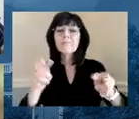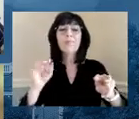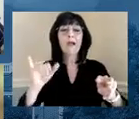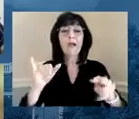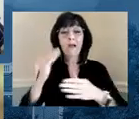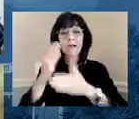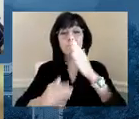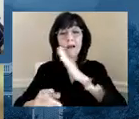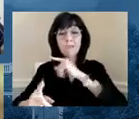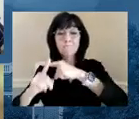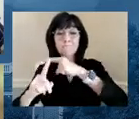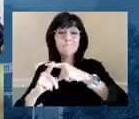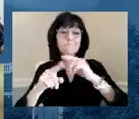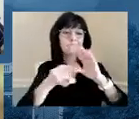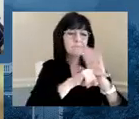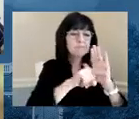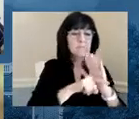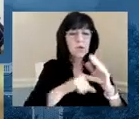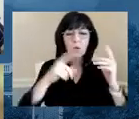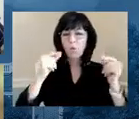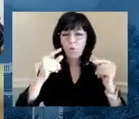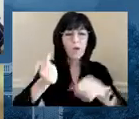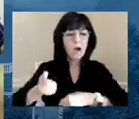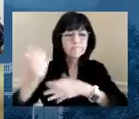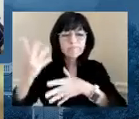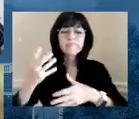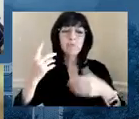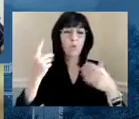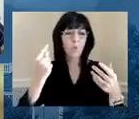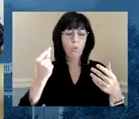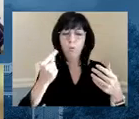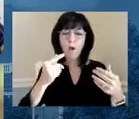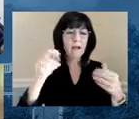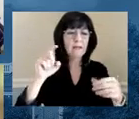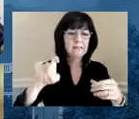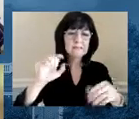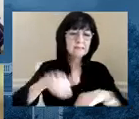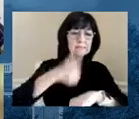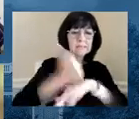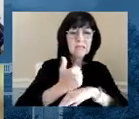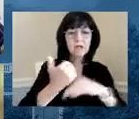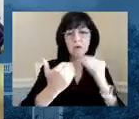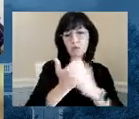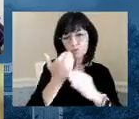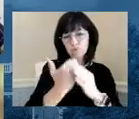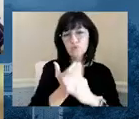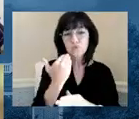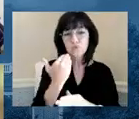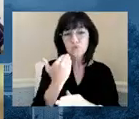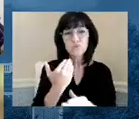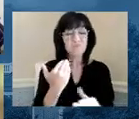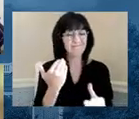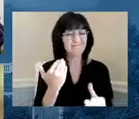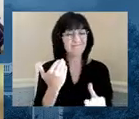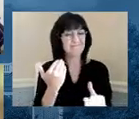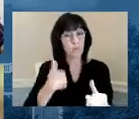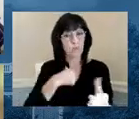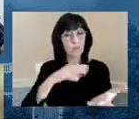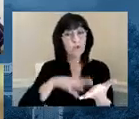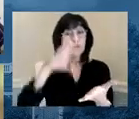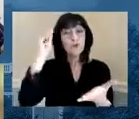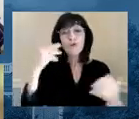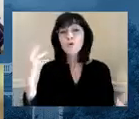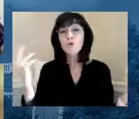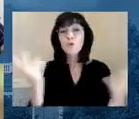to be helpful in, hopefully a post-COVID world that can outlive this pandemic. And what we learned was a lot of